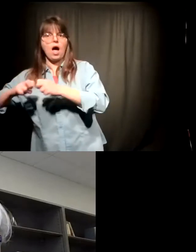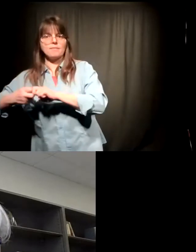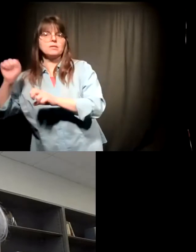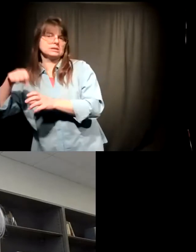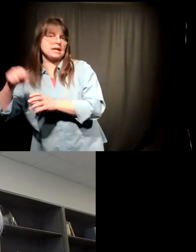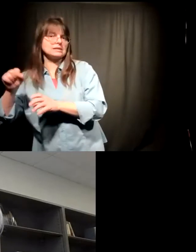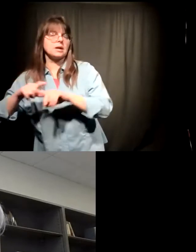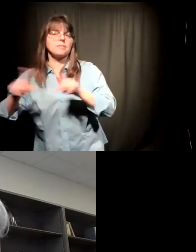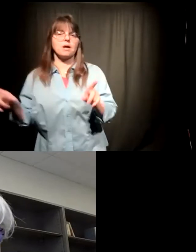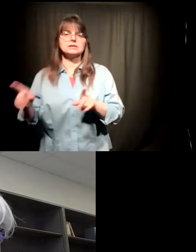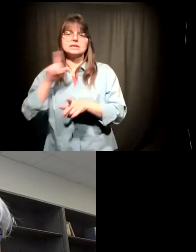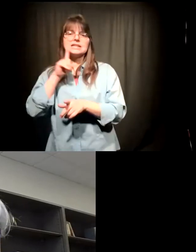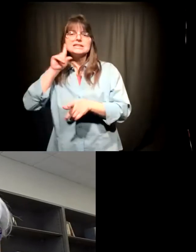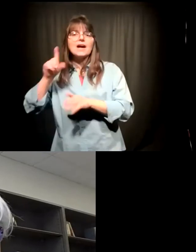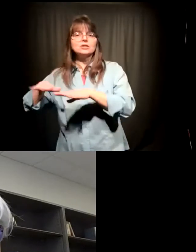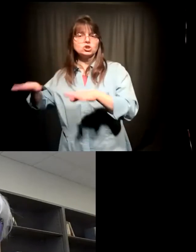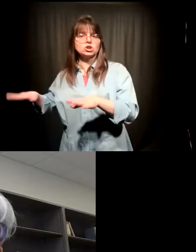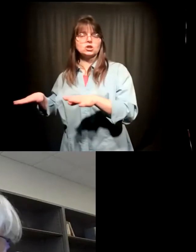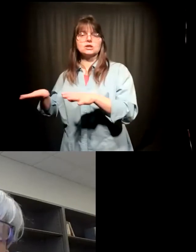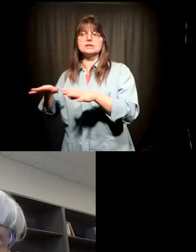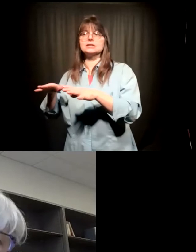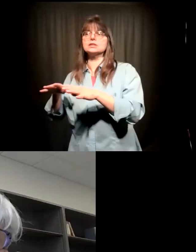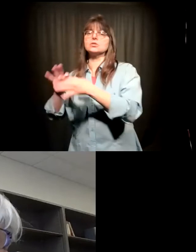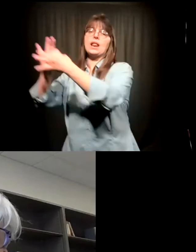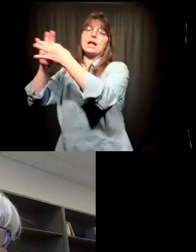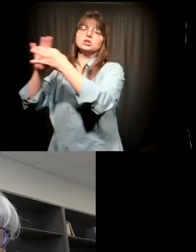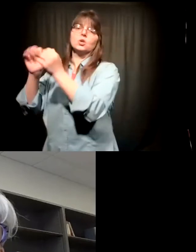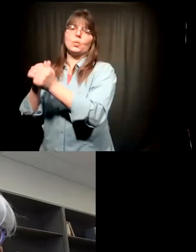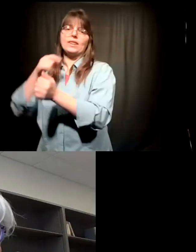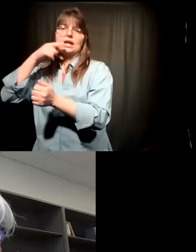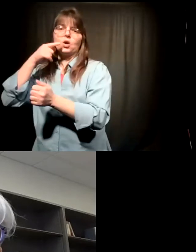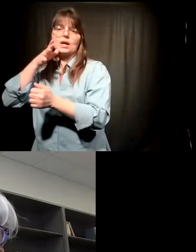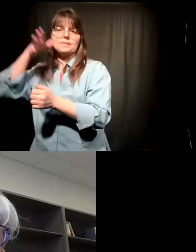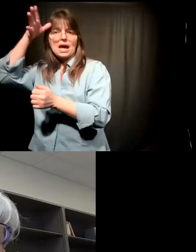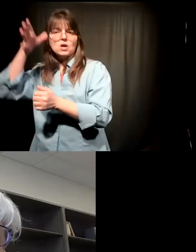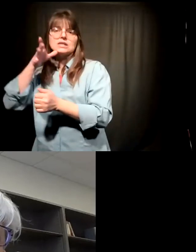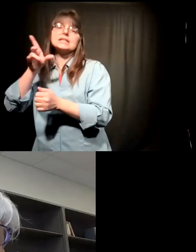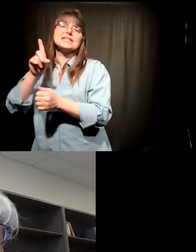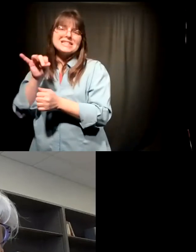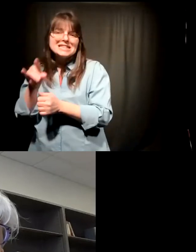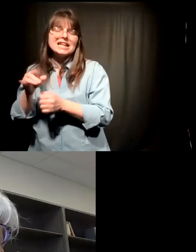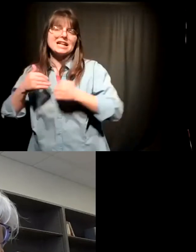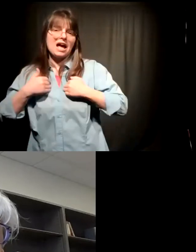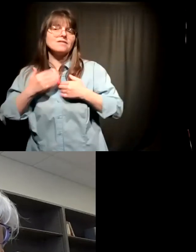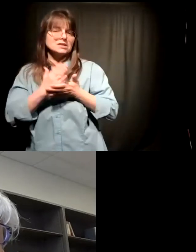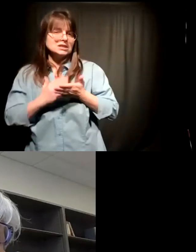the deaf children's proximity to hearing parents did offer some protection at that time.